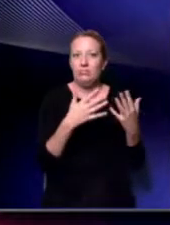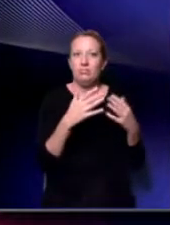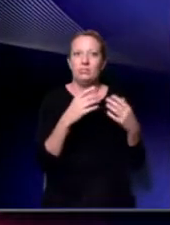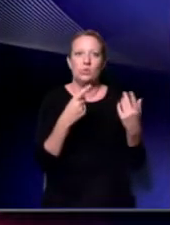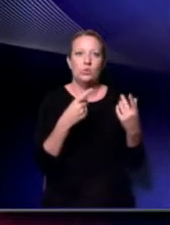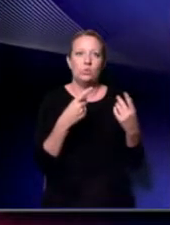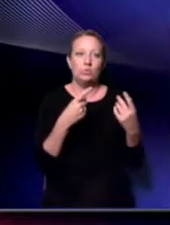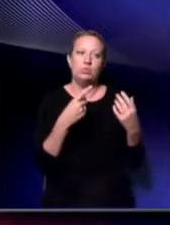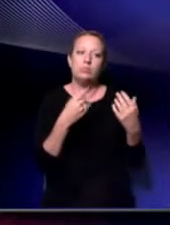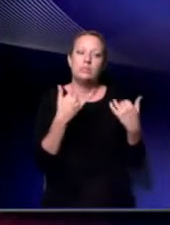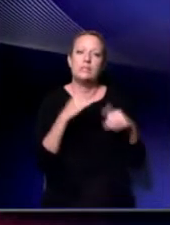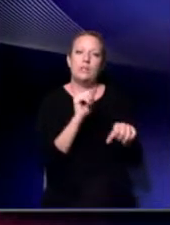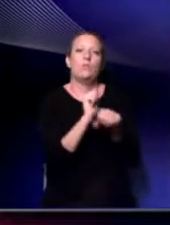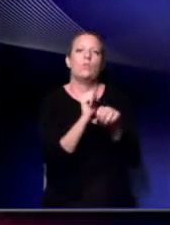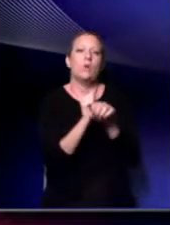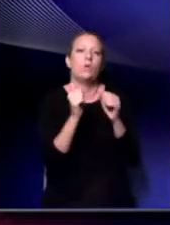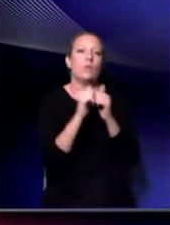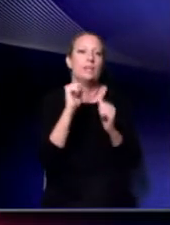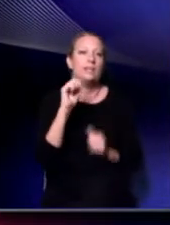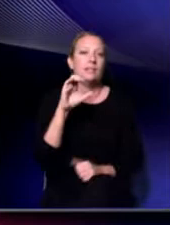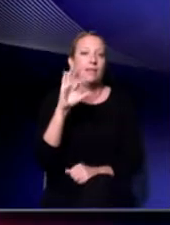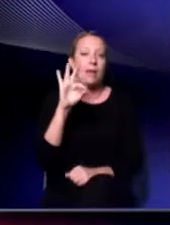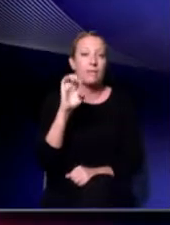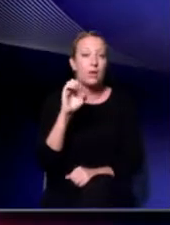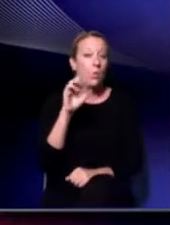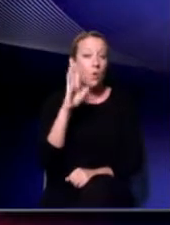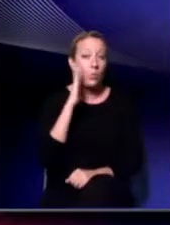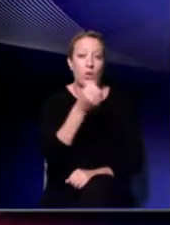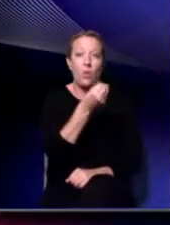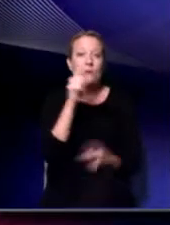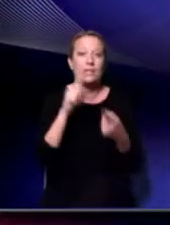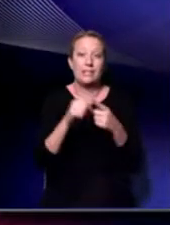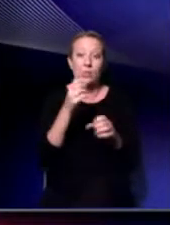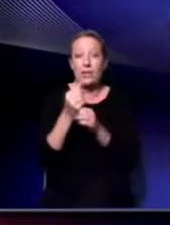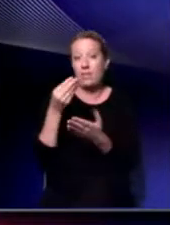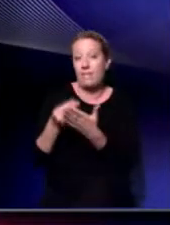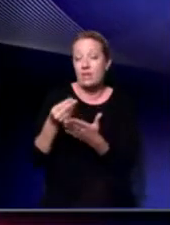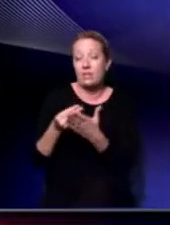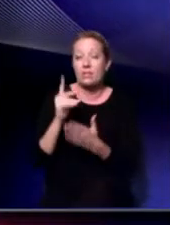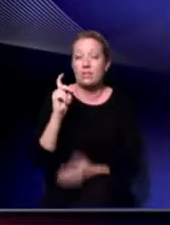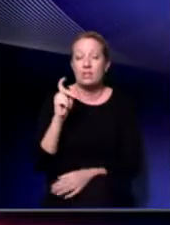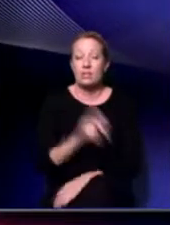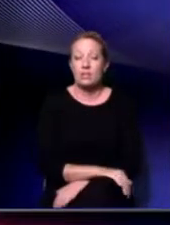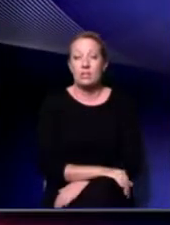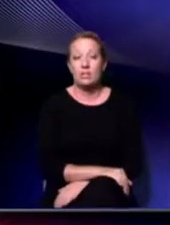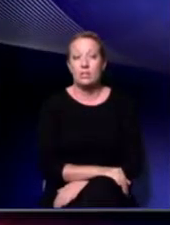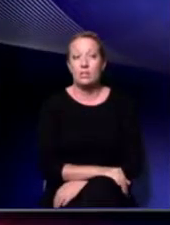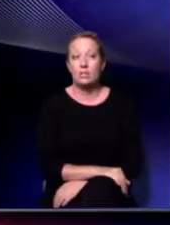initiative? Or is it just going to be on hold till we get funding?